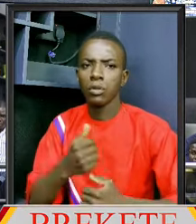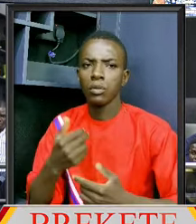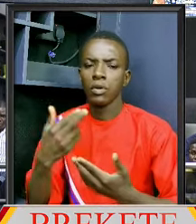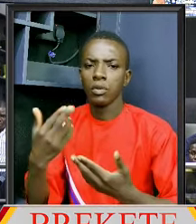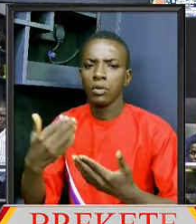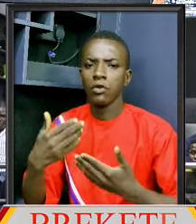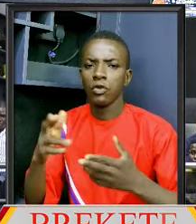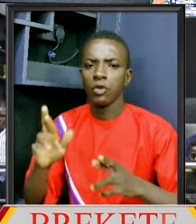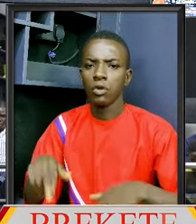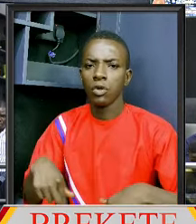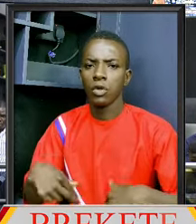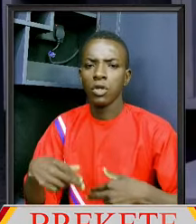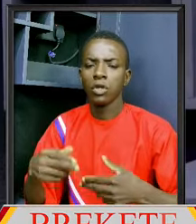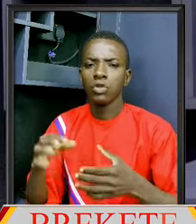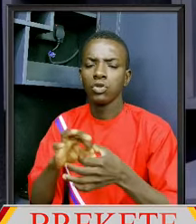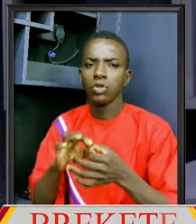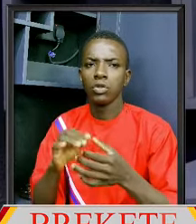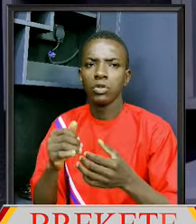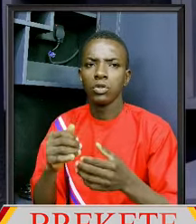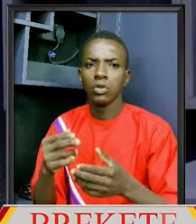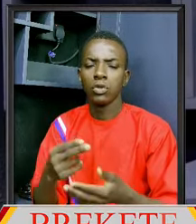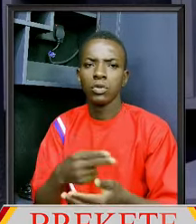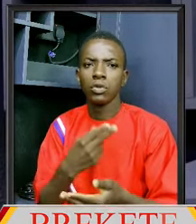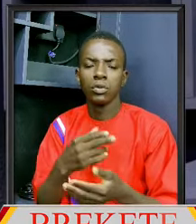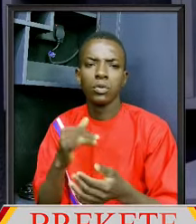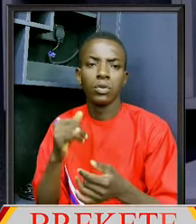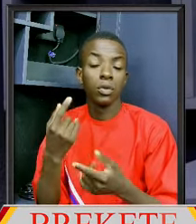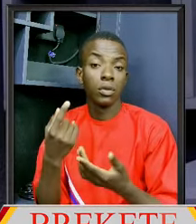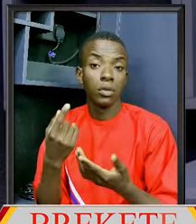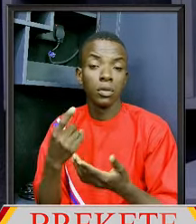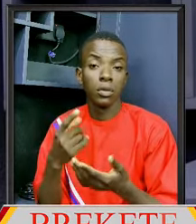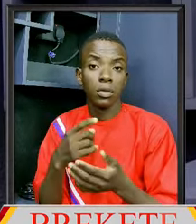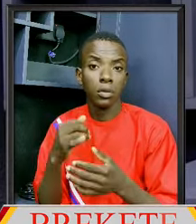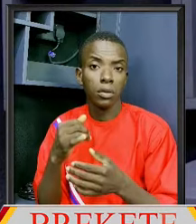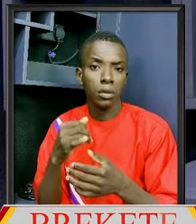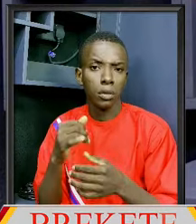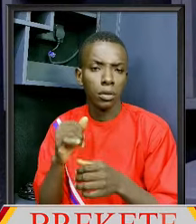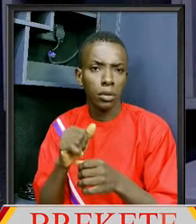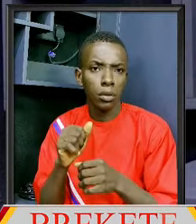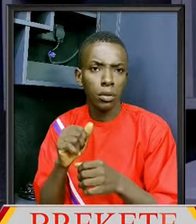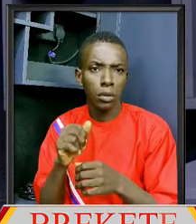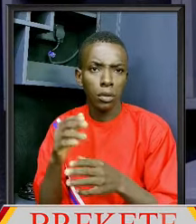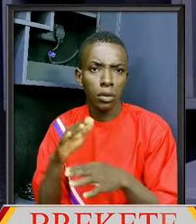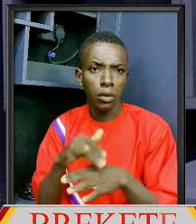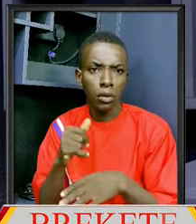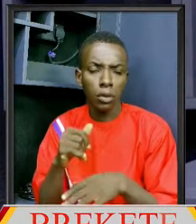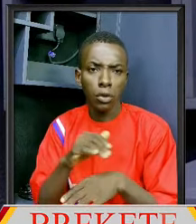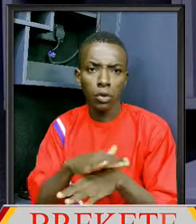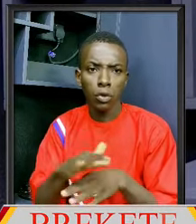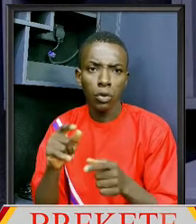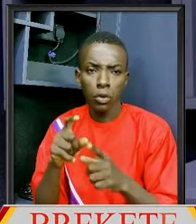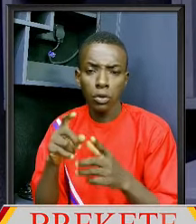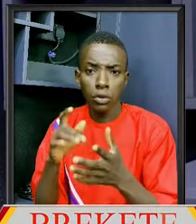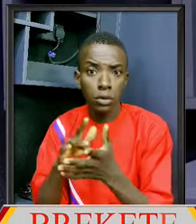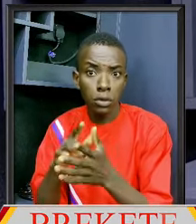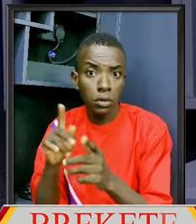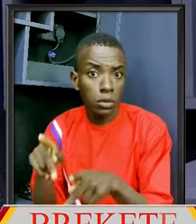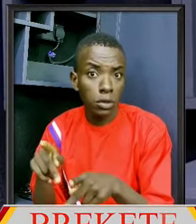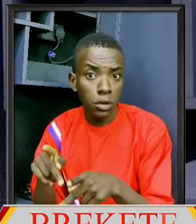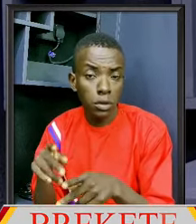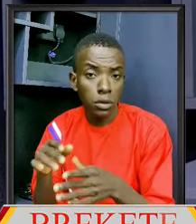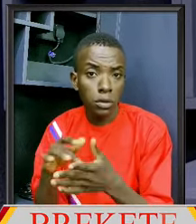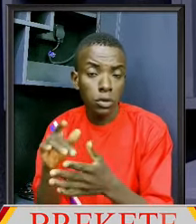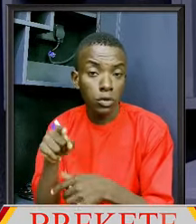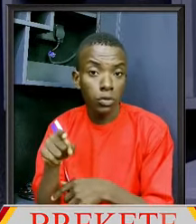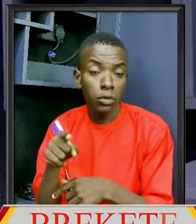he retire, I can't join the hospital. One doctor where they work for the hospital call me that time and say, I know I'll make that person treat you. I